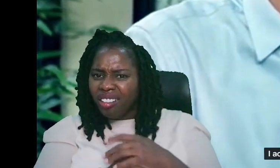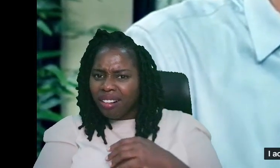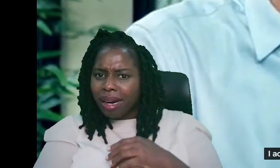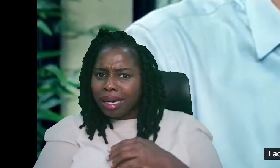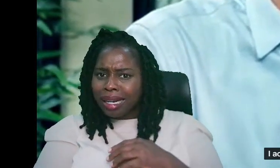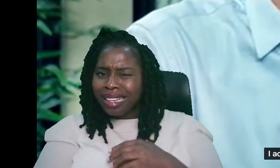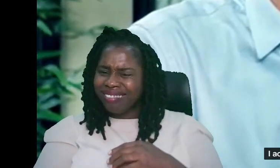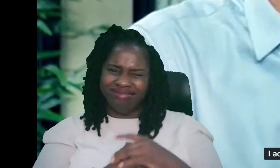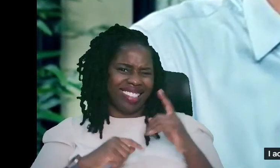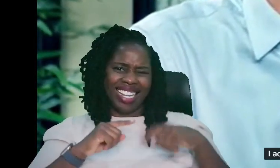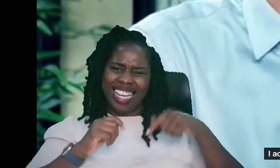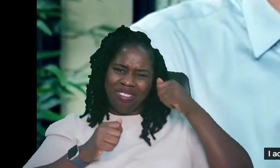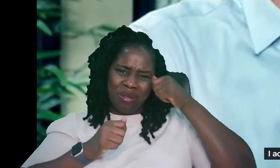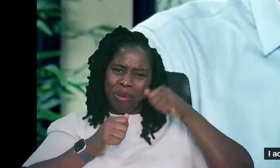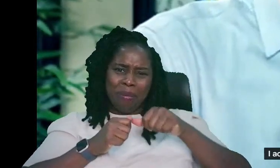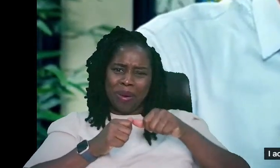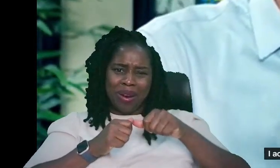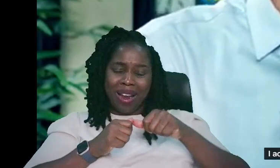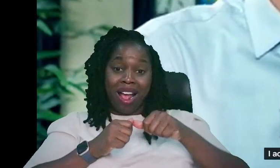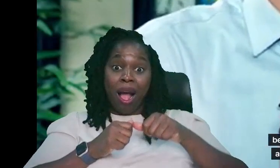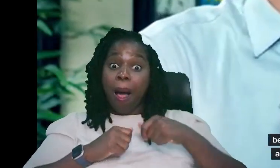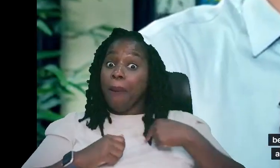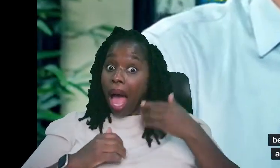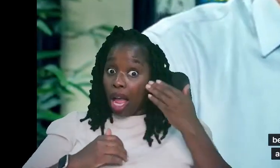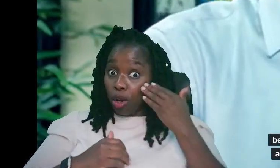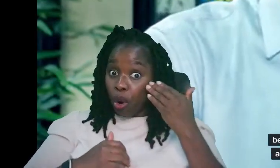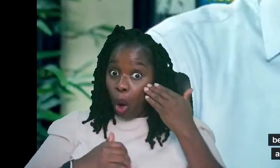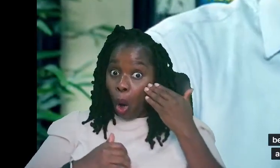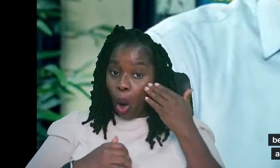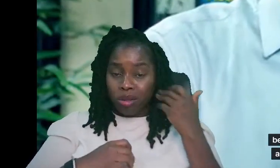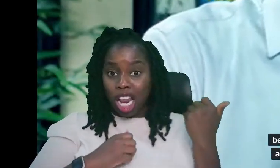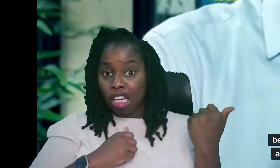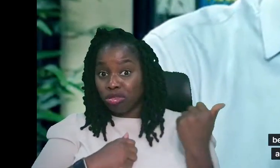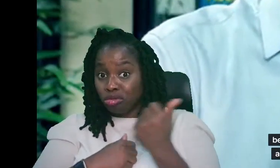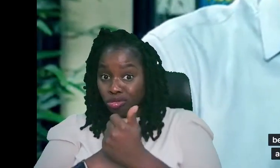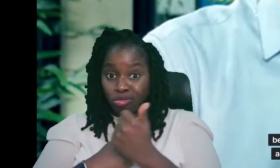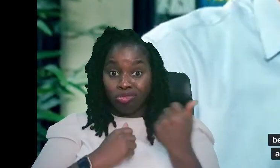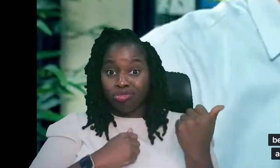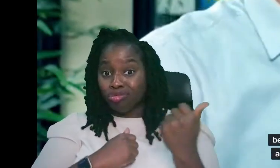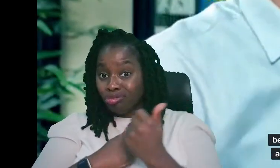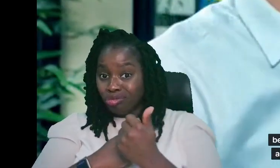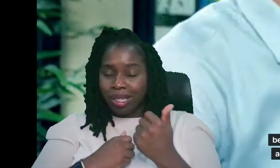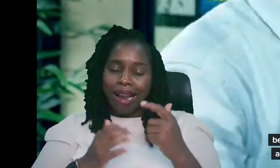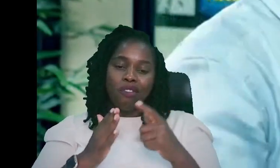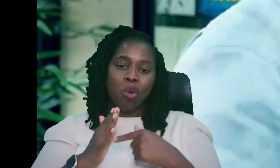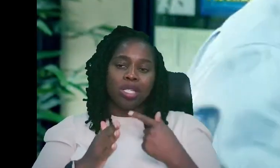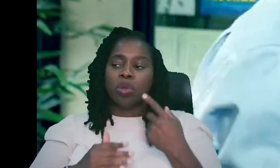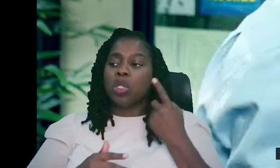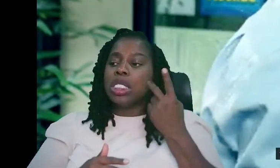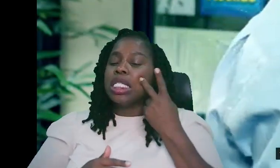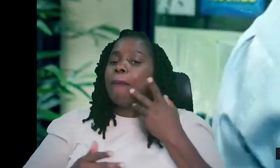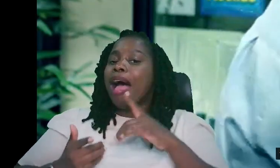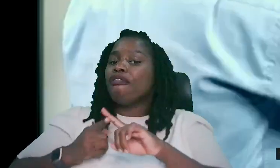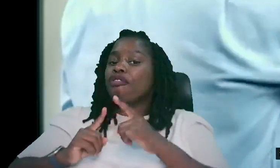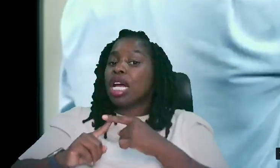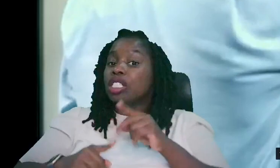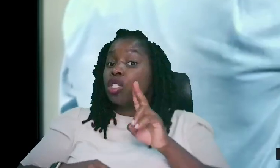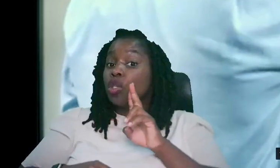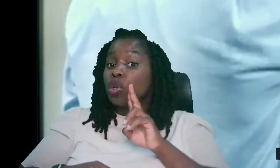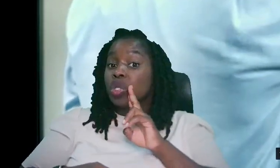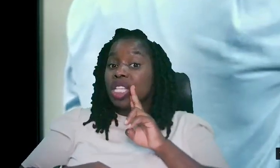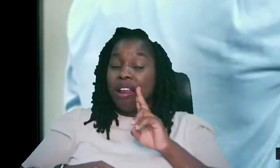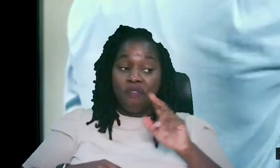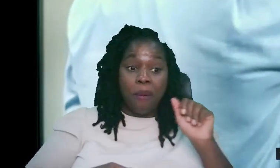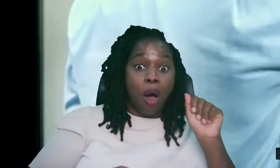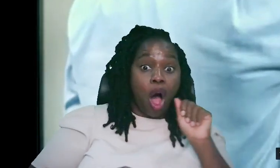I actually can't remember. But I do know, because I make this trip every once in a while to see my friends in Houston, that from Austin